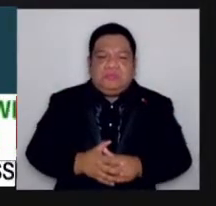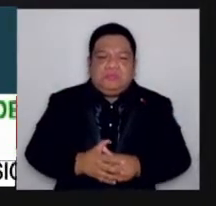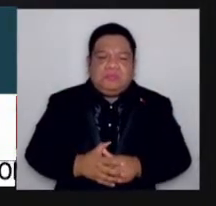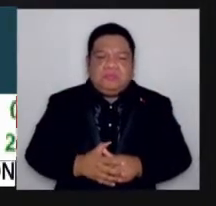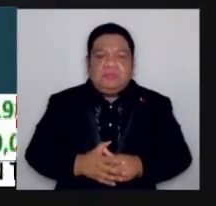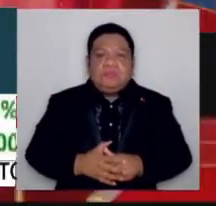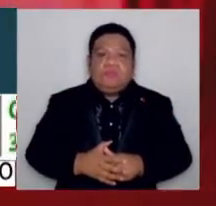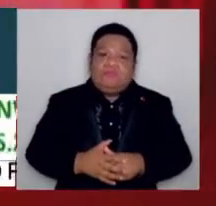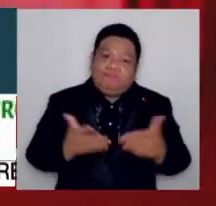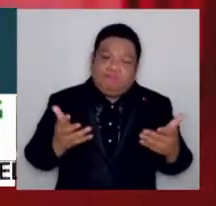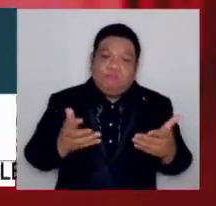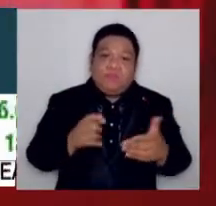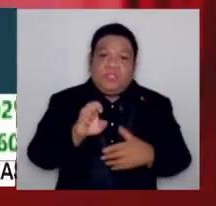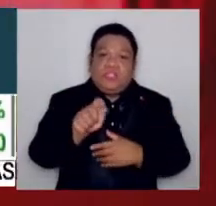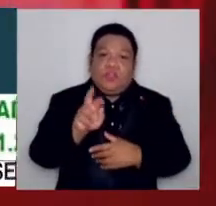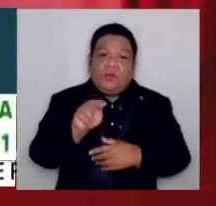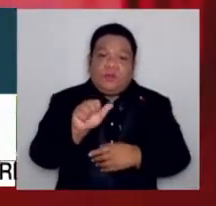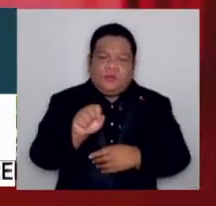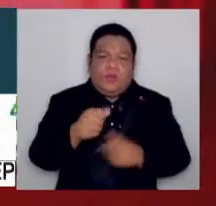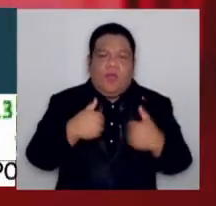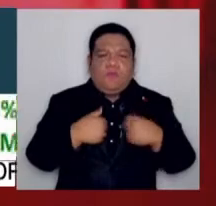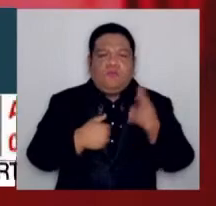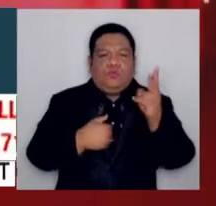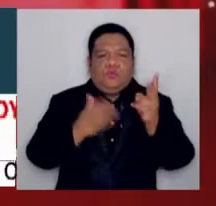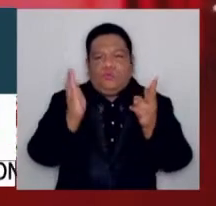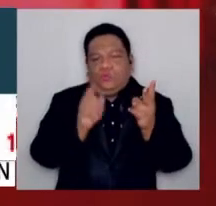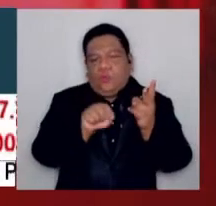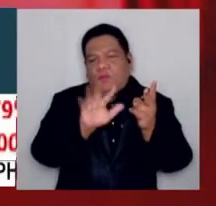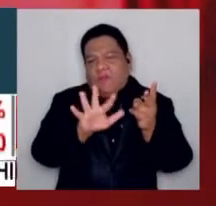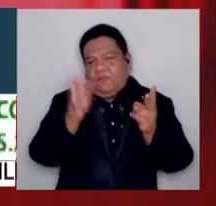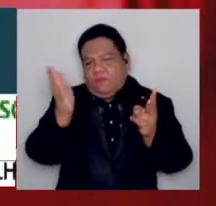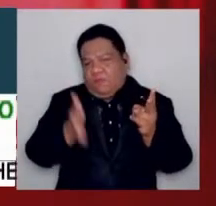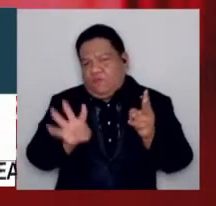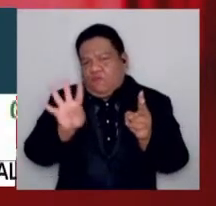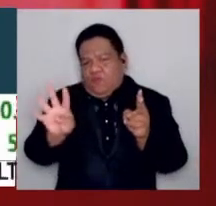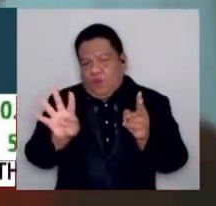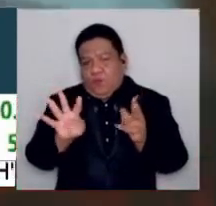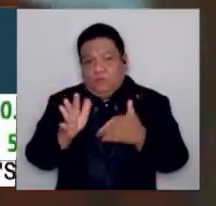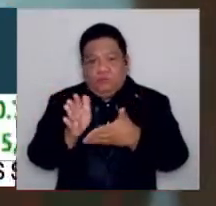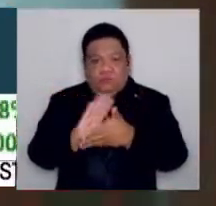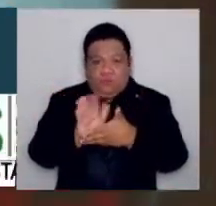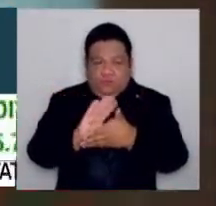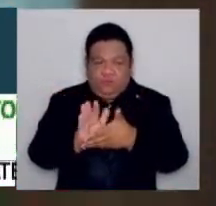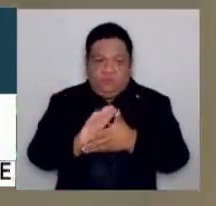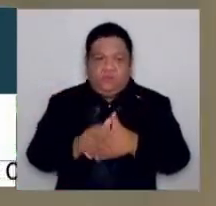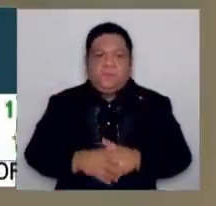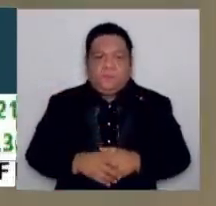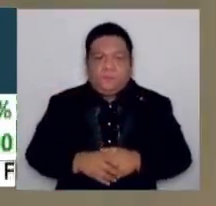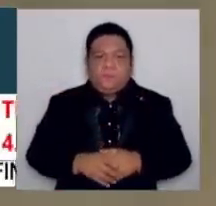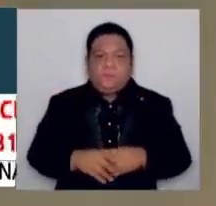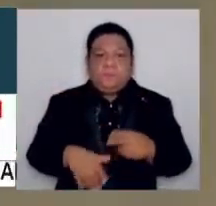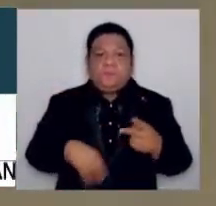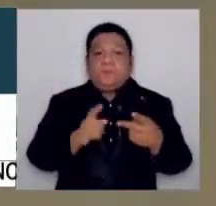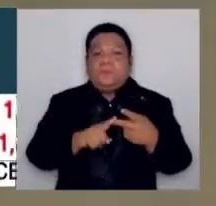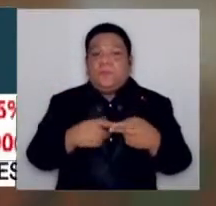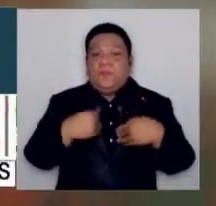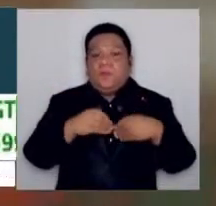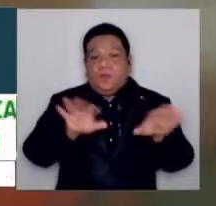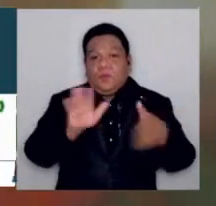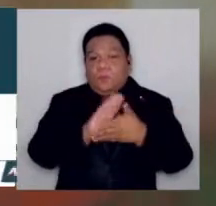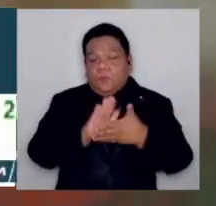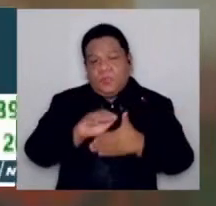that, Eternals gets 2.5 out of 4, only in theaters, kisses. Also out in theaters,